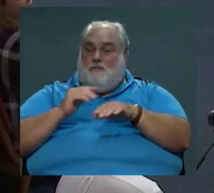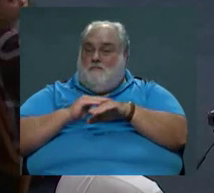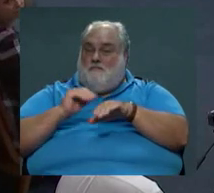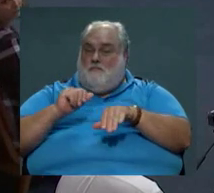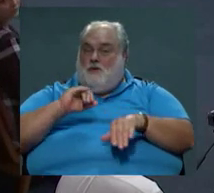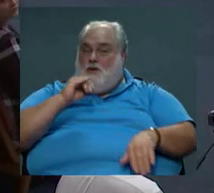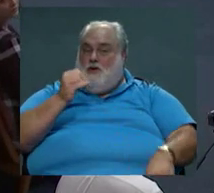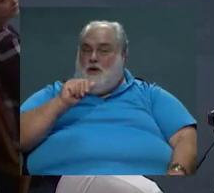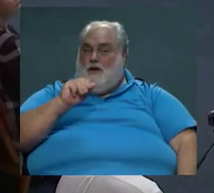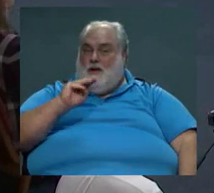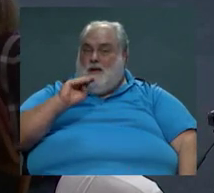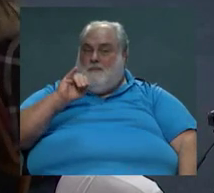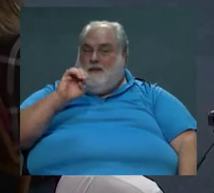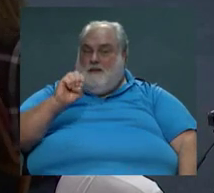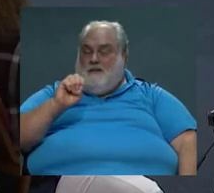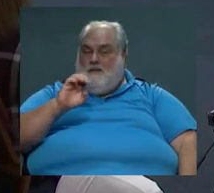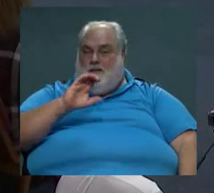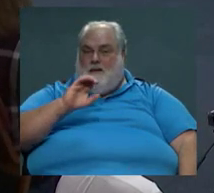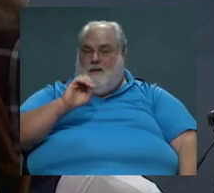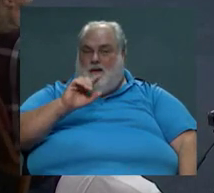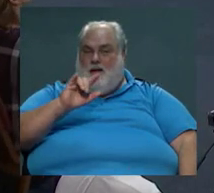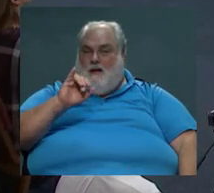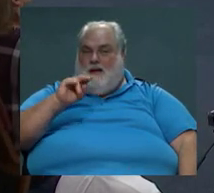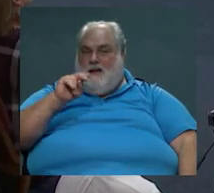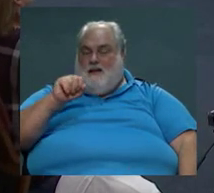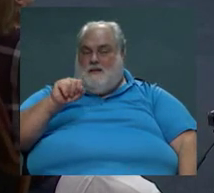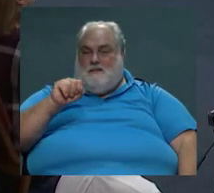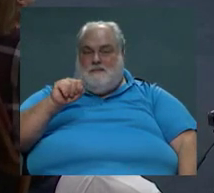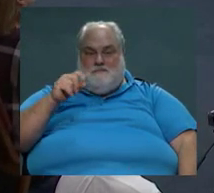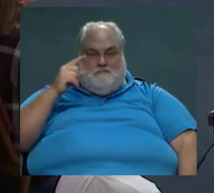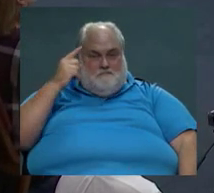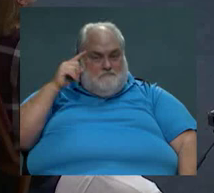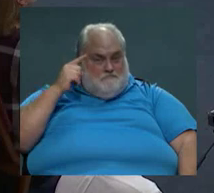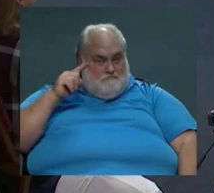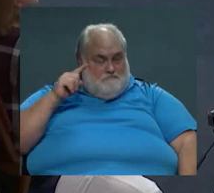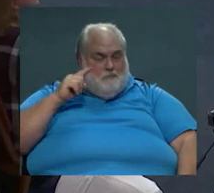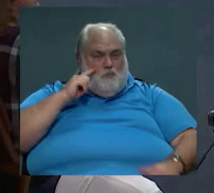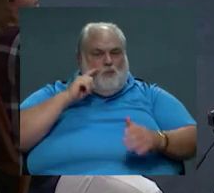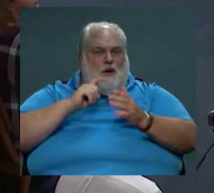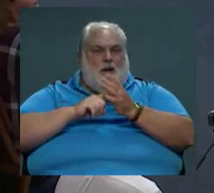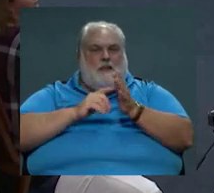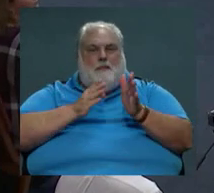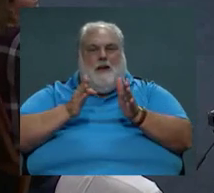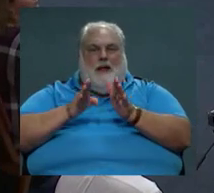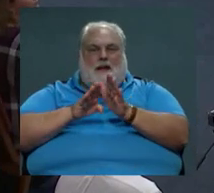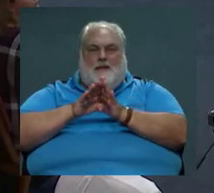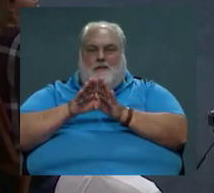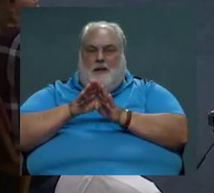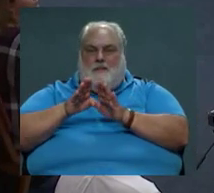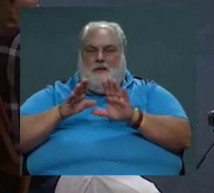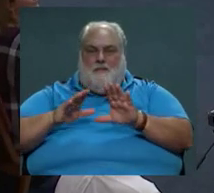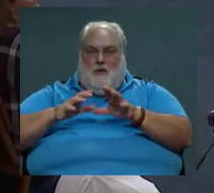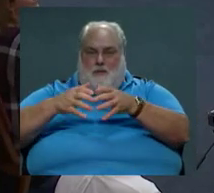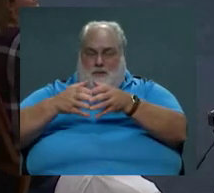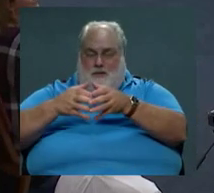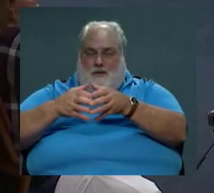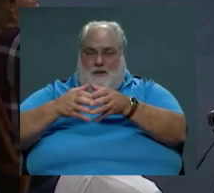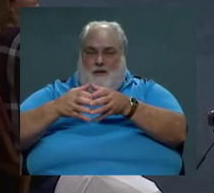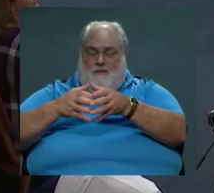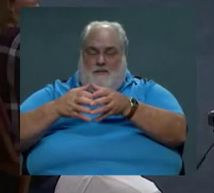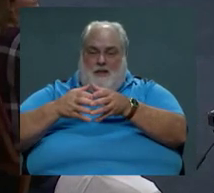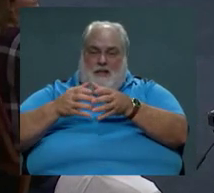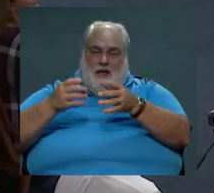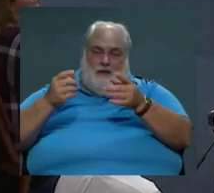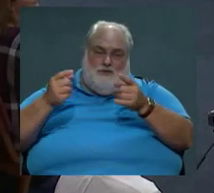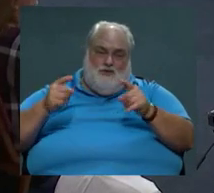Collins for the recognition of our Planning and Development Department for the Achievement in Technology Award